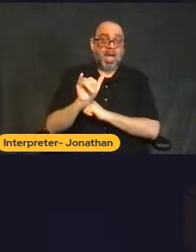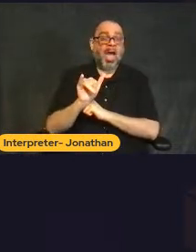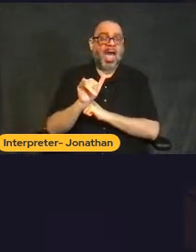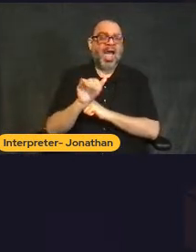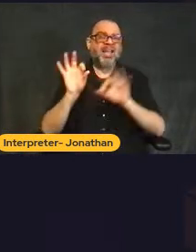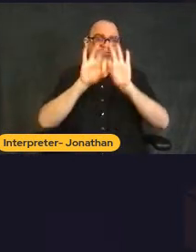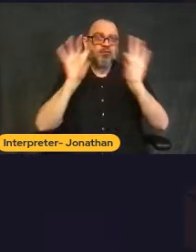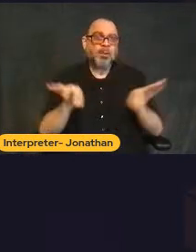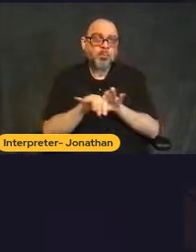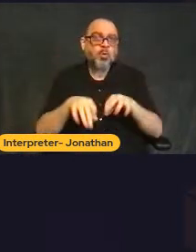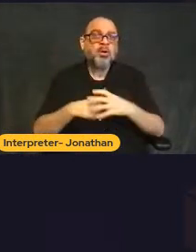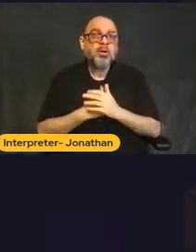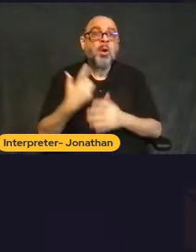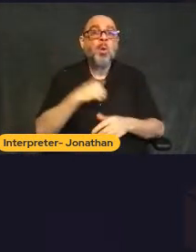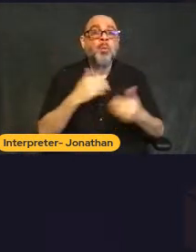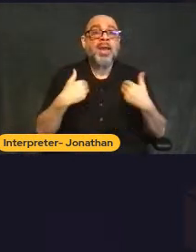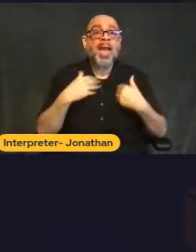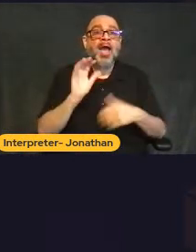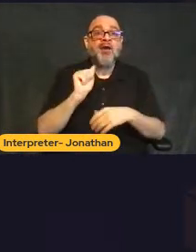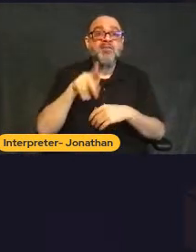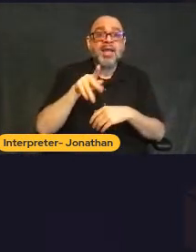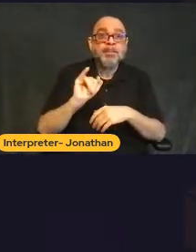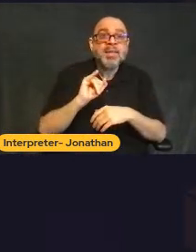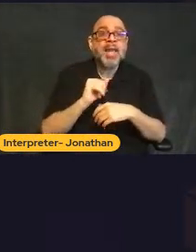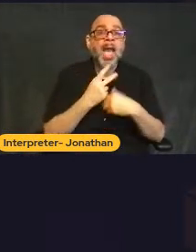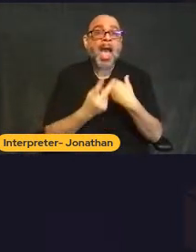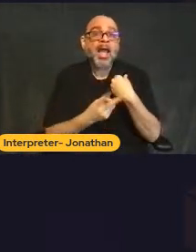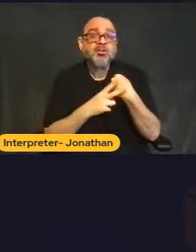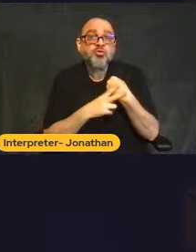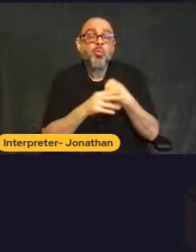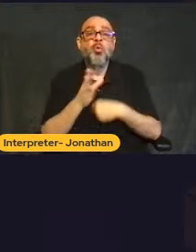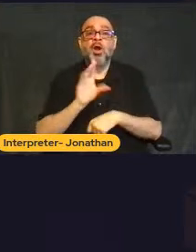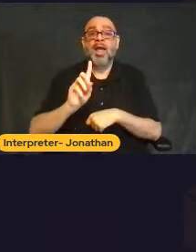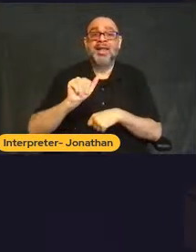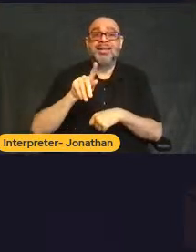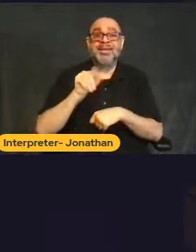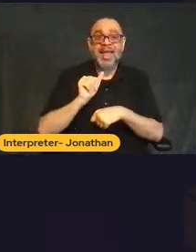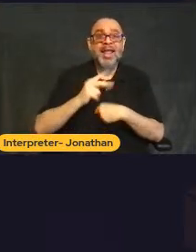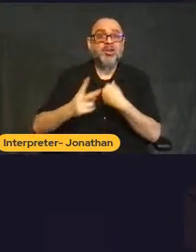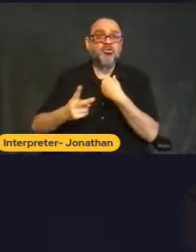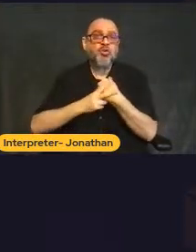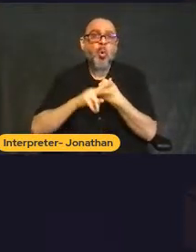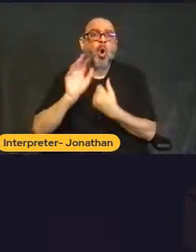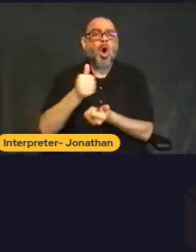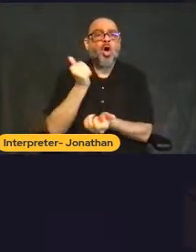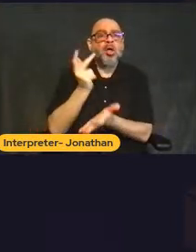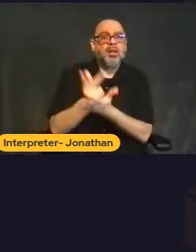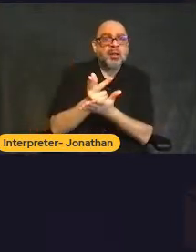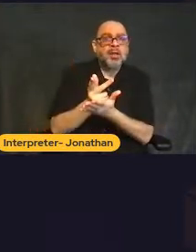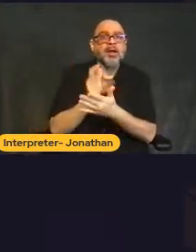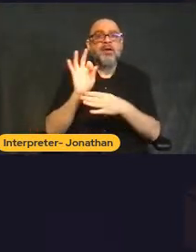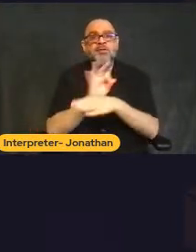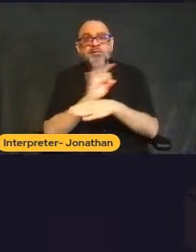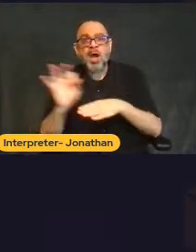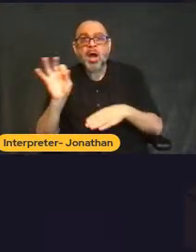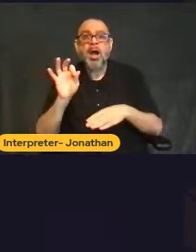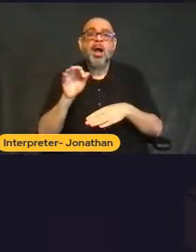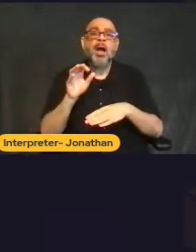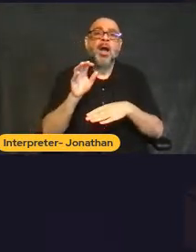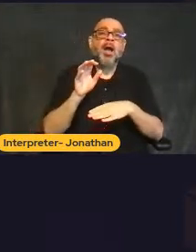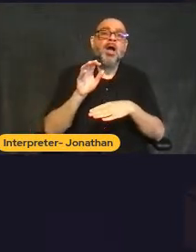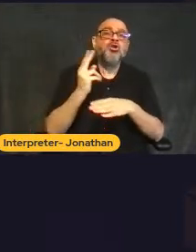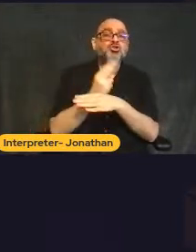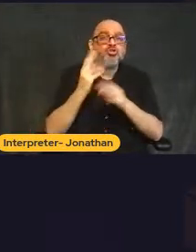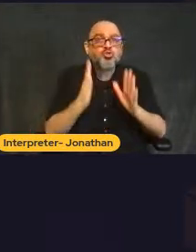have API, storage, and data store, authentication, functions, user